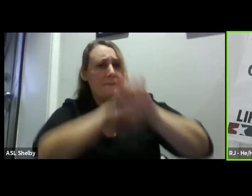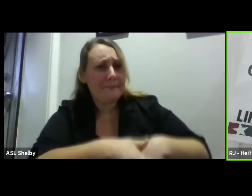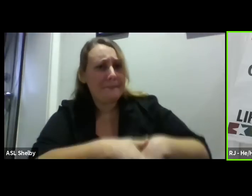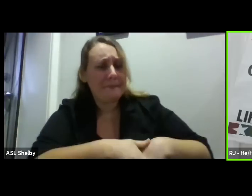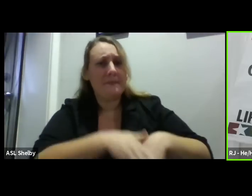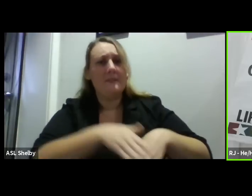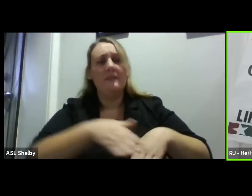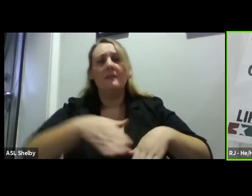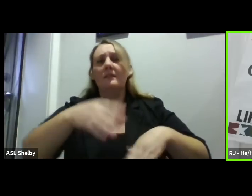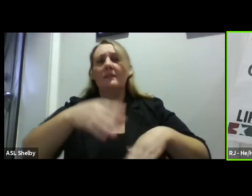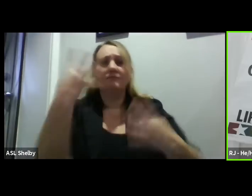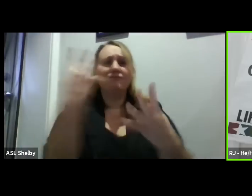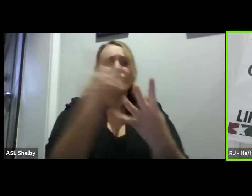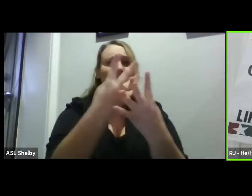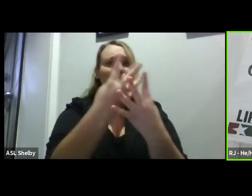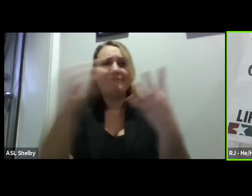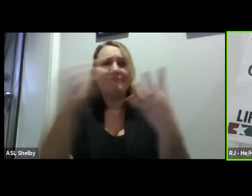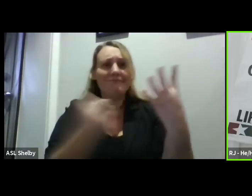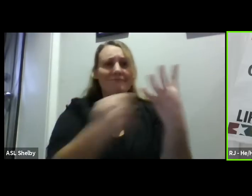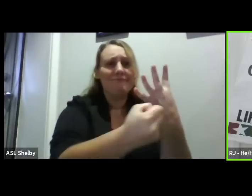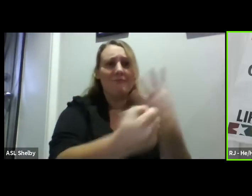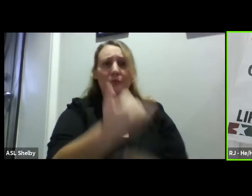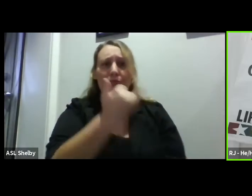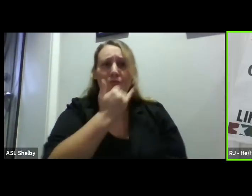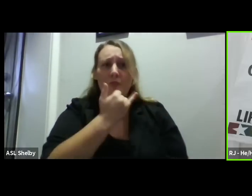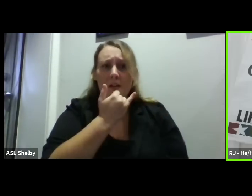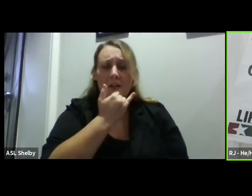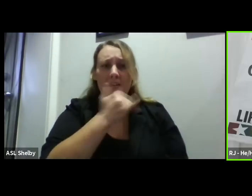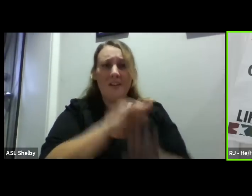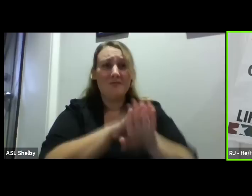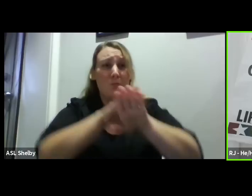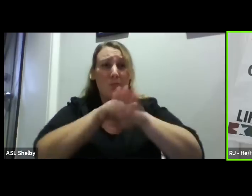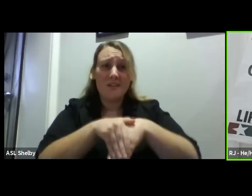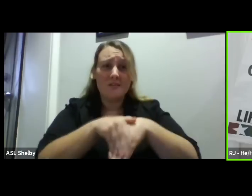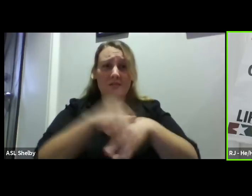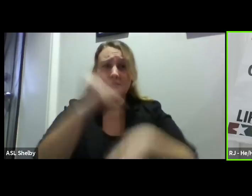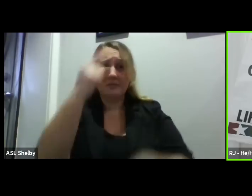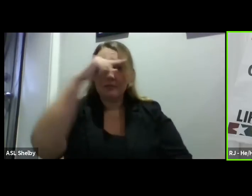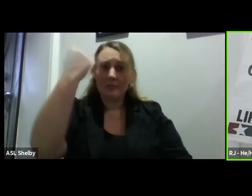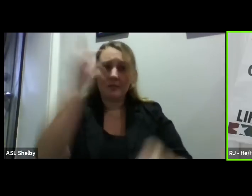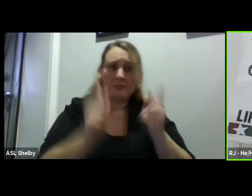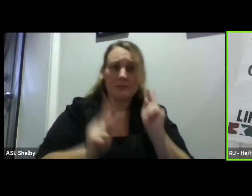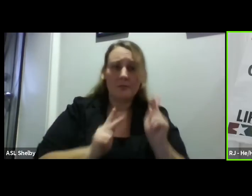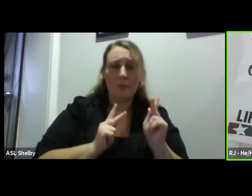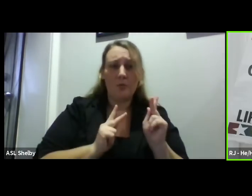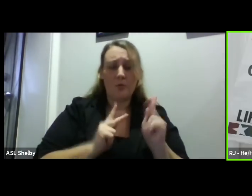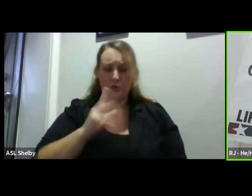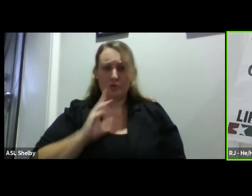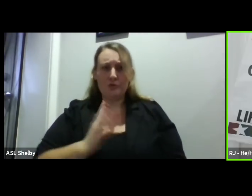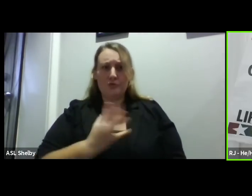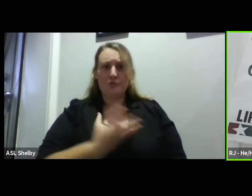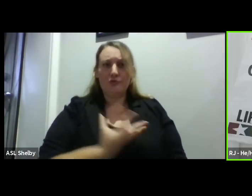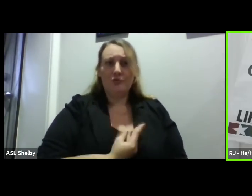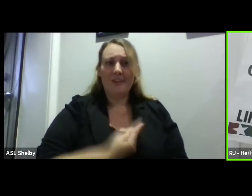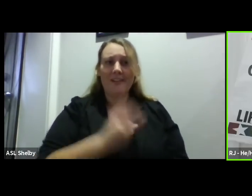people in this country, the profiling of trans people in this country,